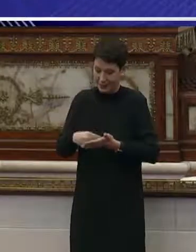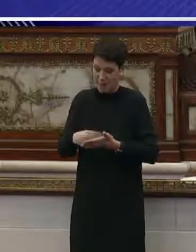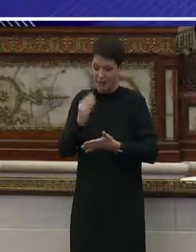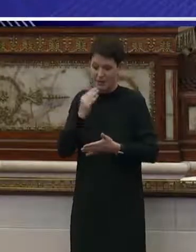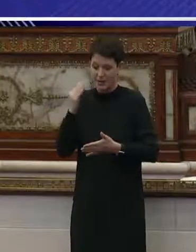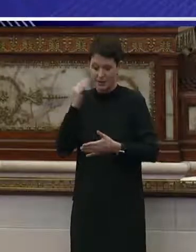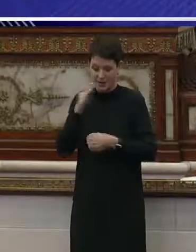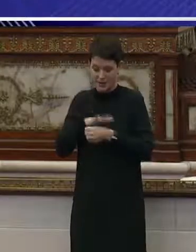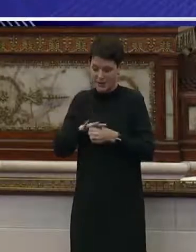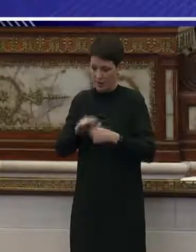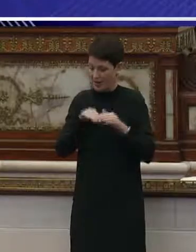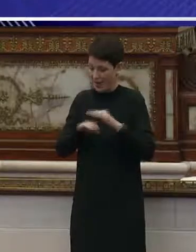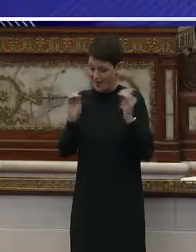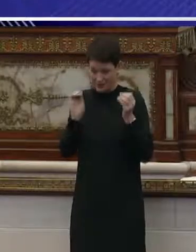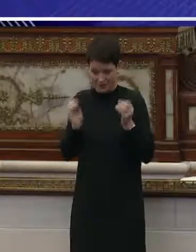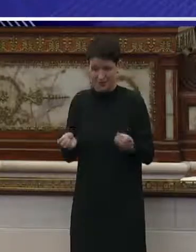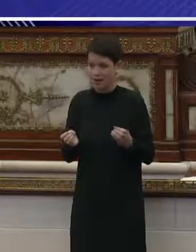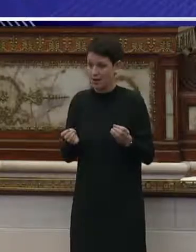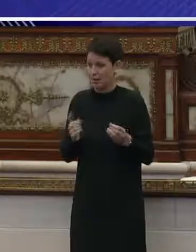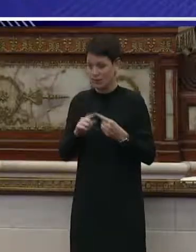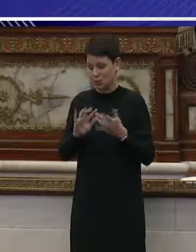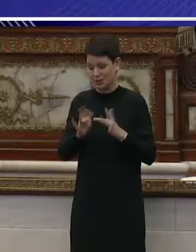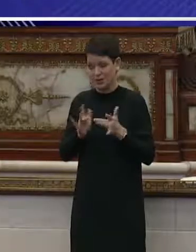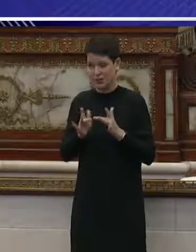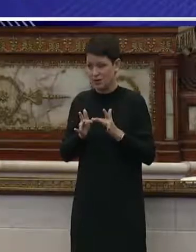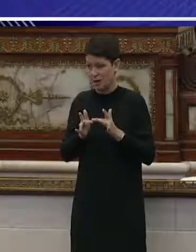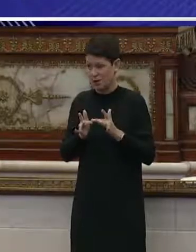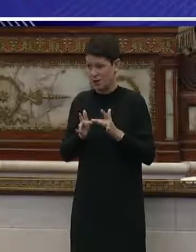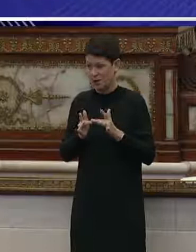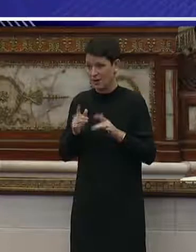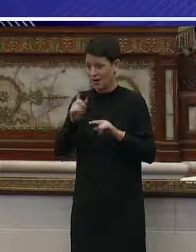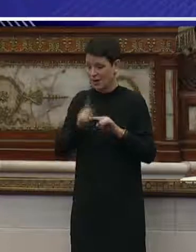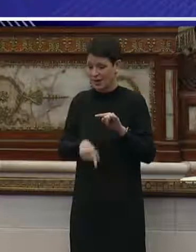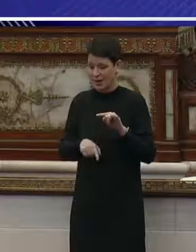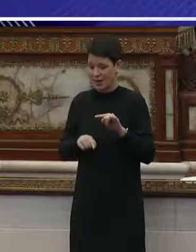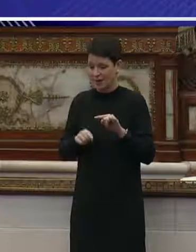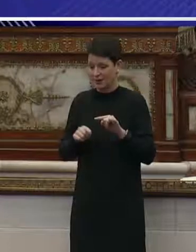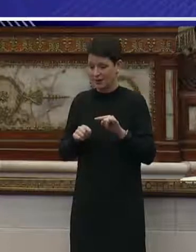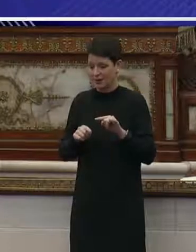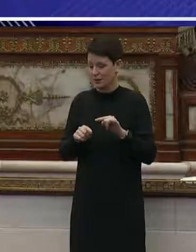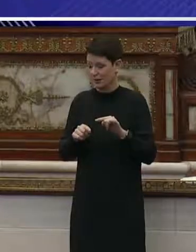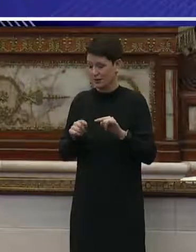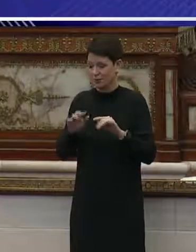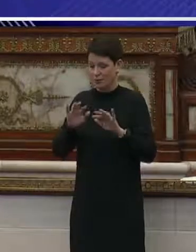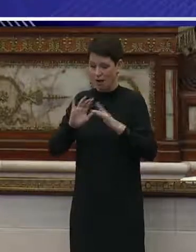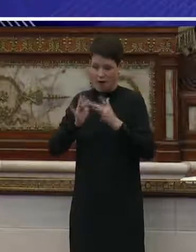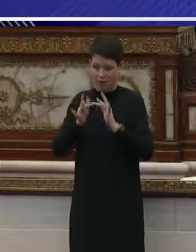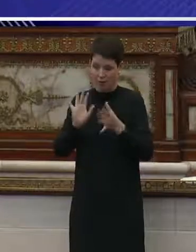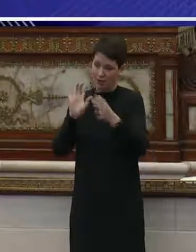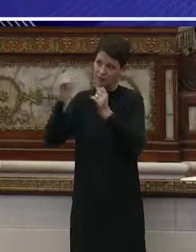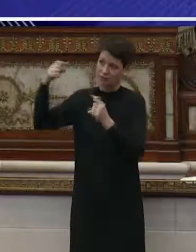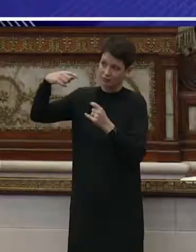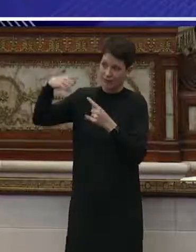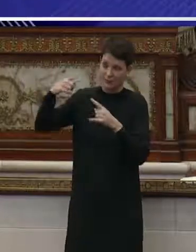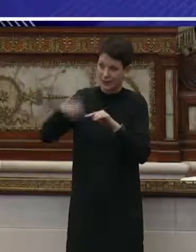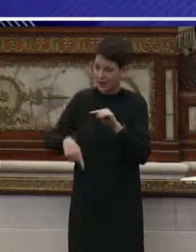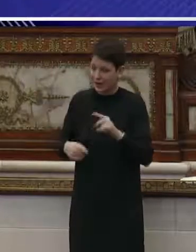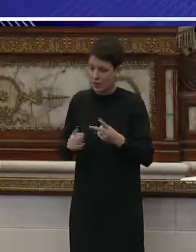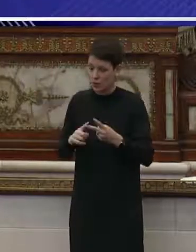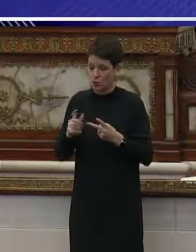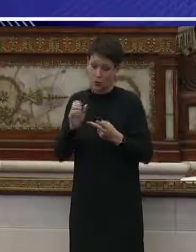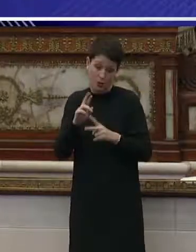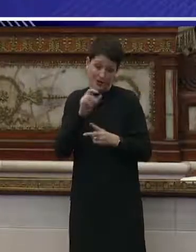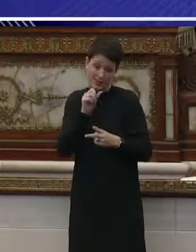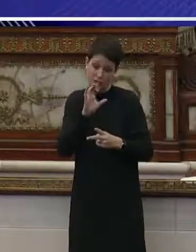have access and they haven't had the opportunity to bridge a digital divide, and or if you're a senior citizen,